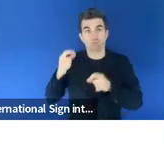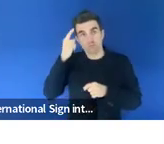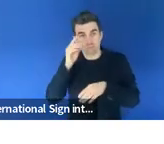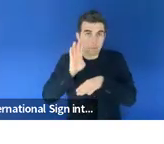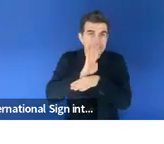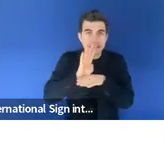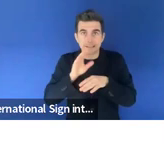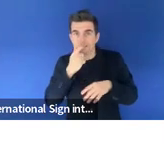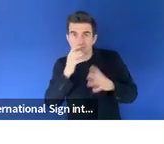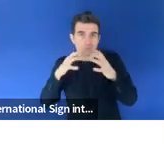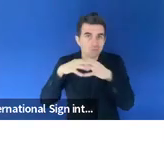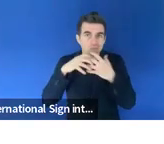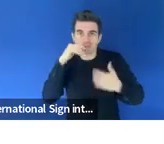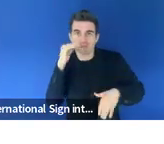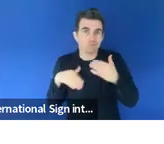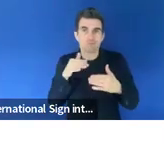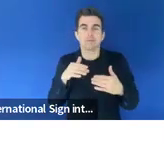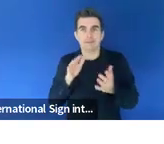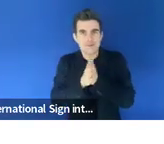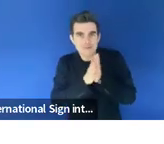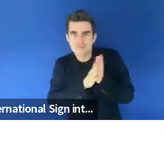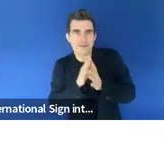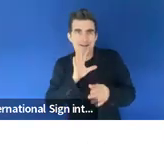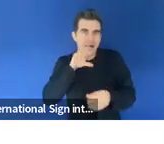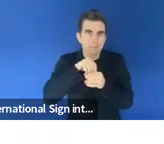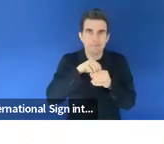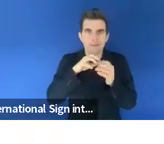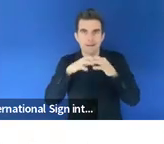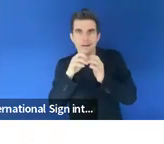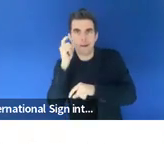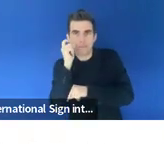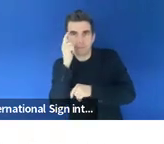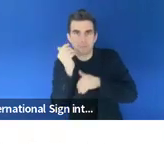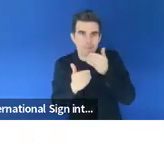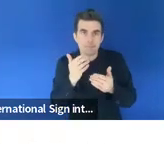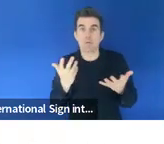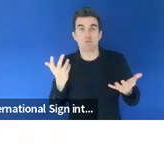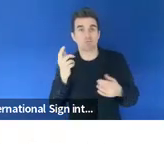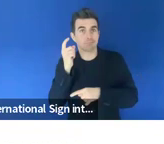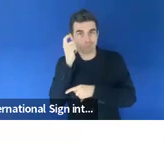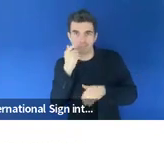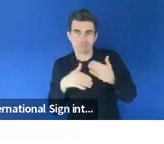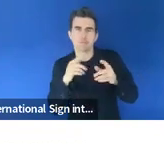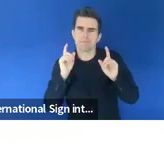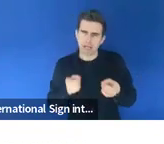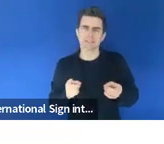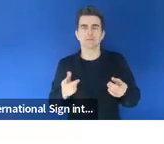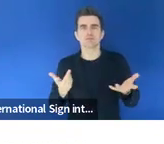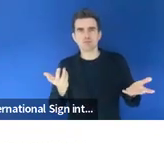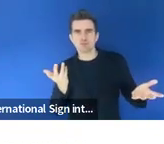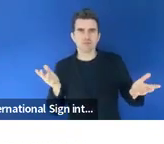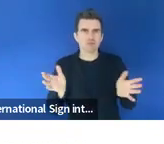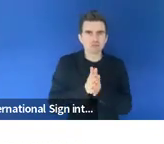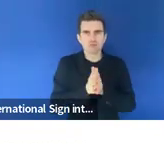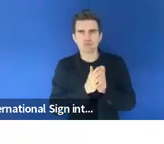be flexible and open to new ways of working and thinking. So we have a